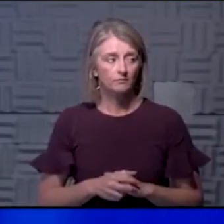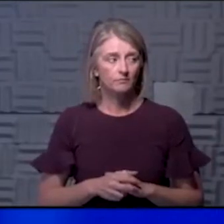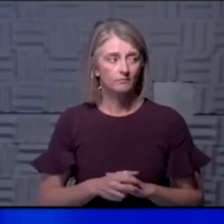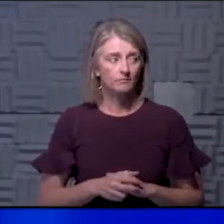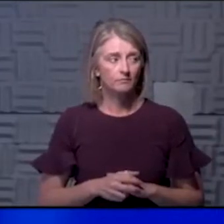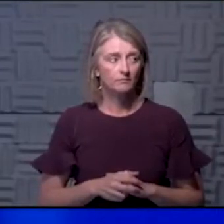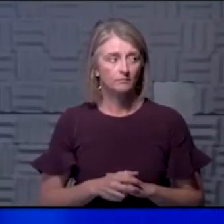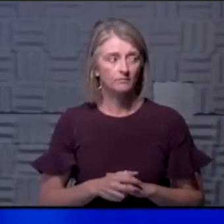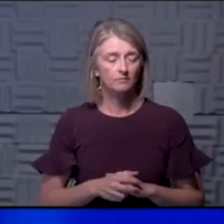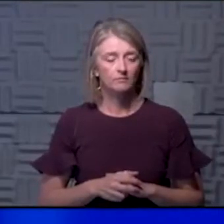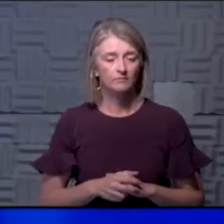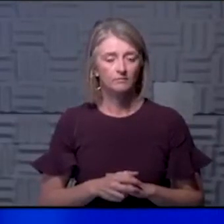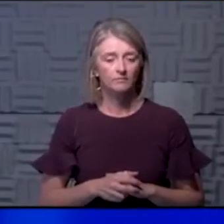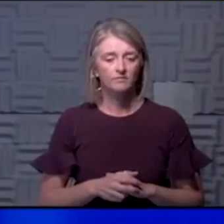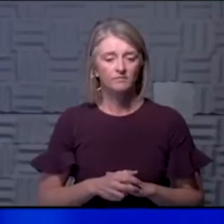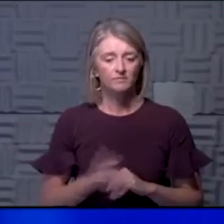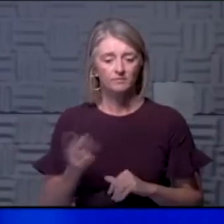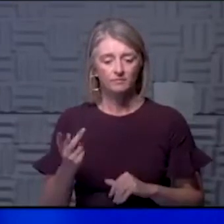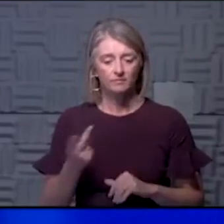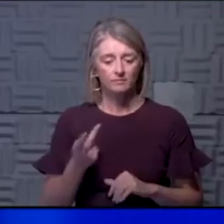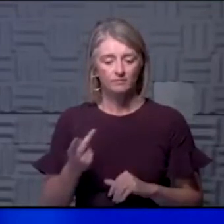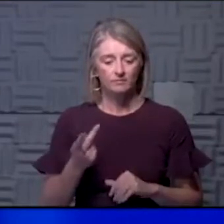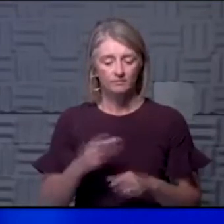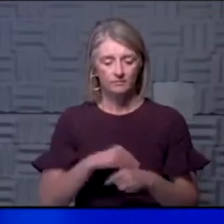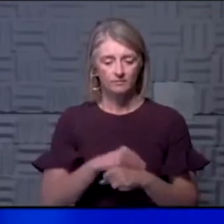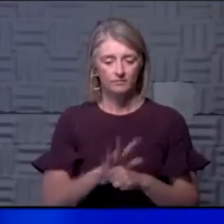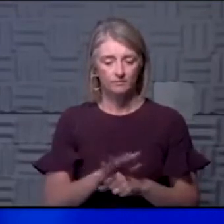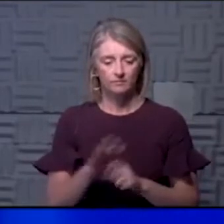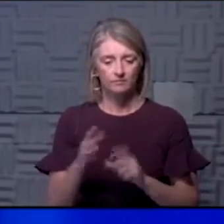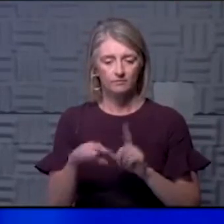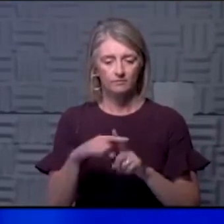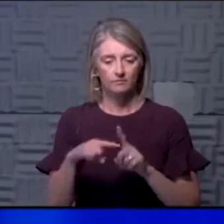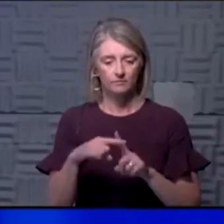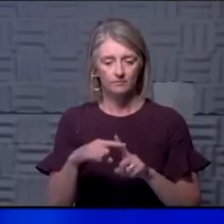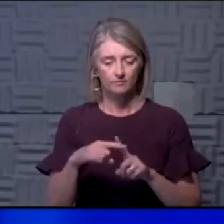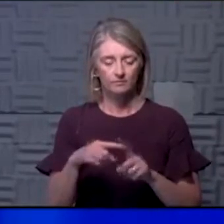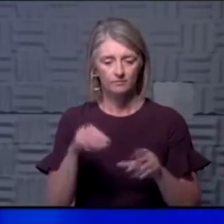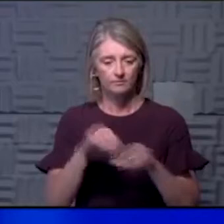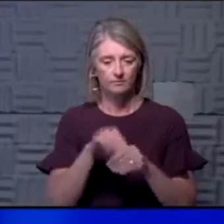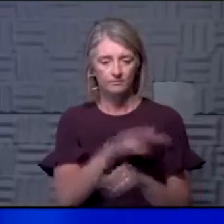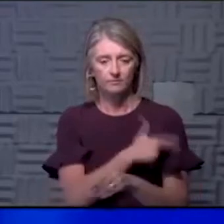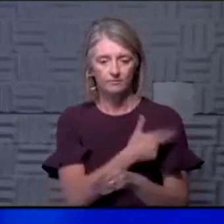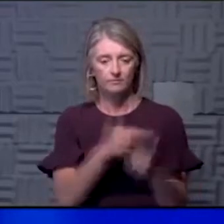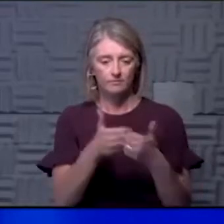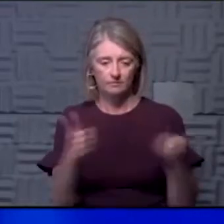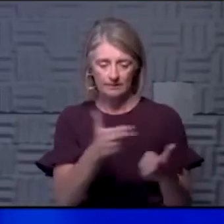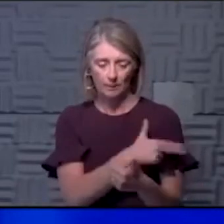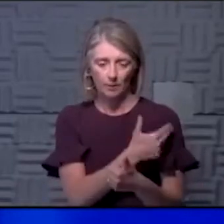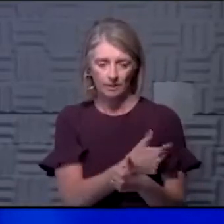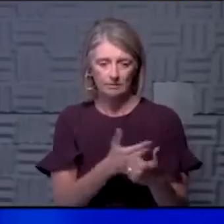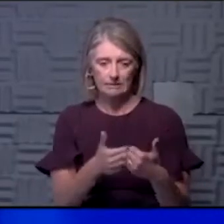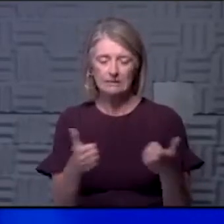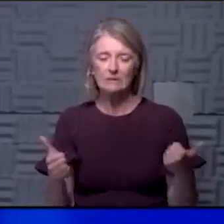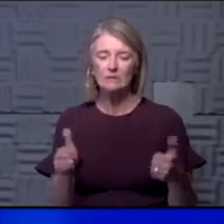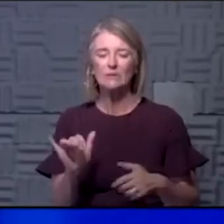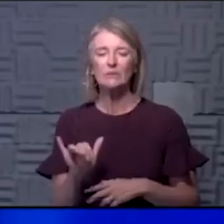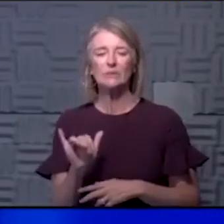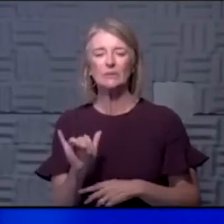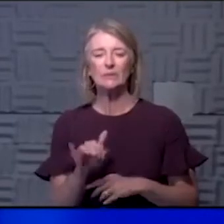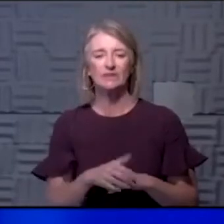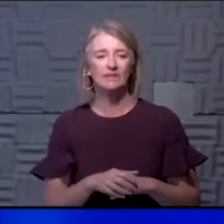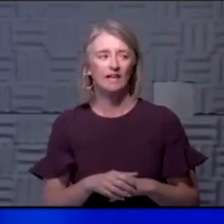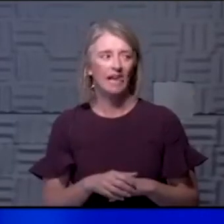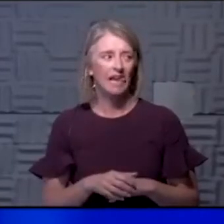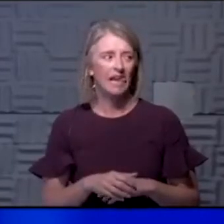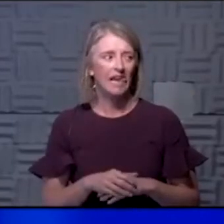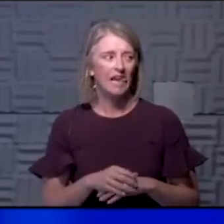Quetta wants to know, she and her husband both are COVID positive. She and her husband are both in the hospital, separate hospitals. Oh, ouch. She does